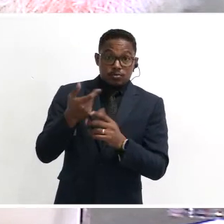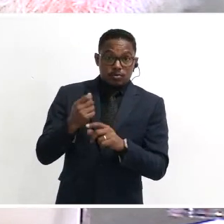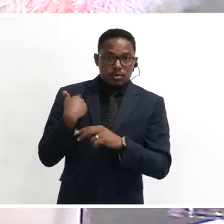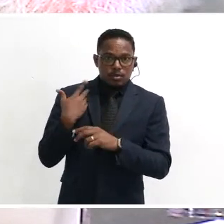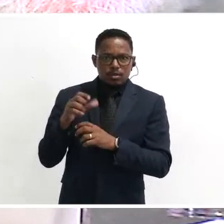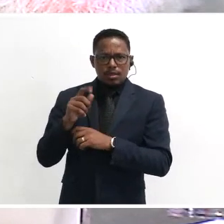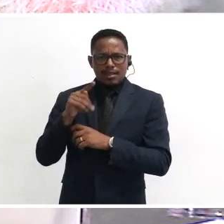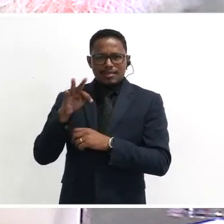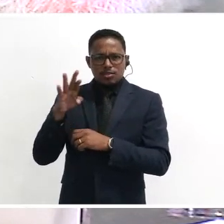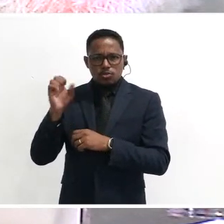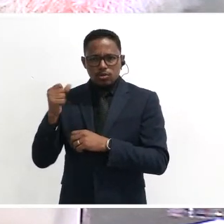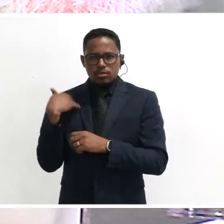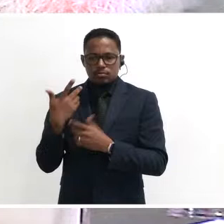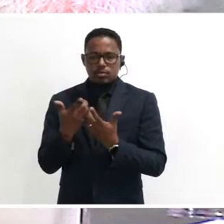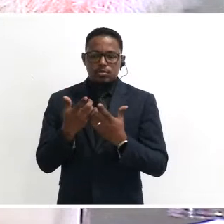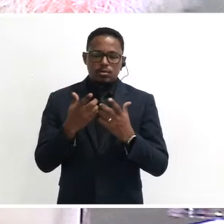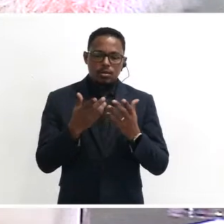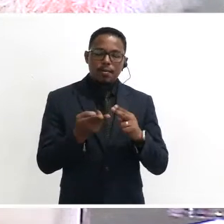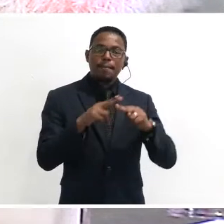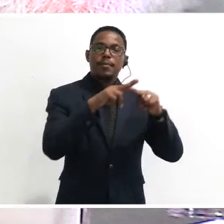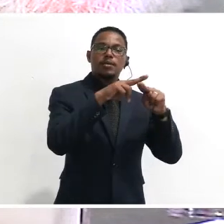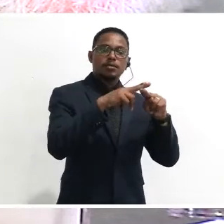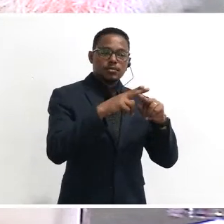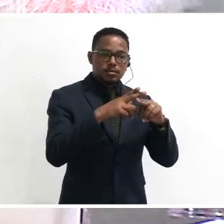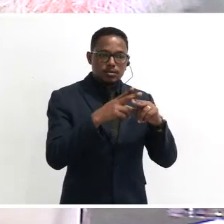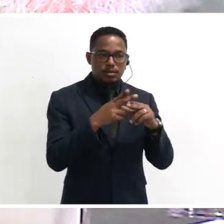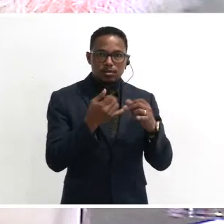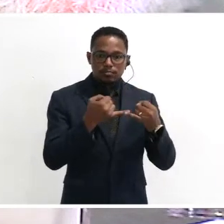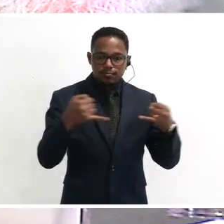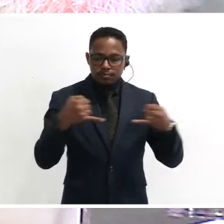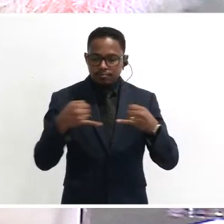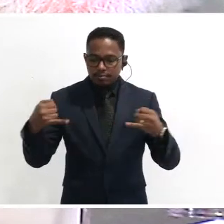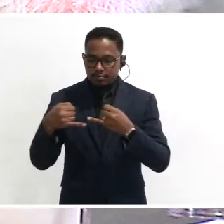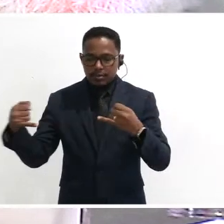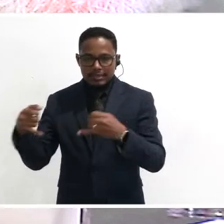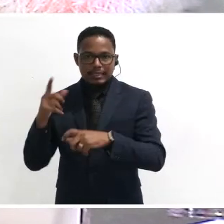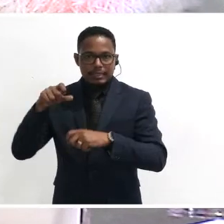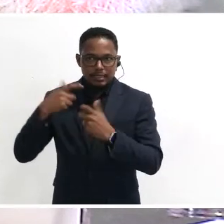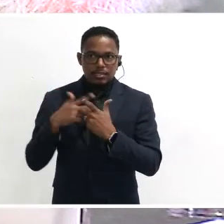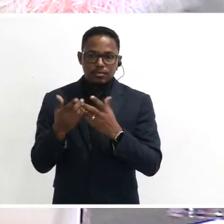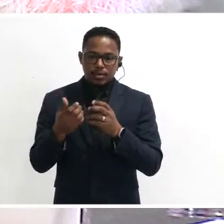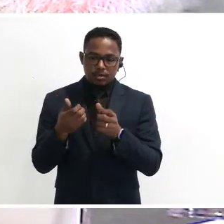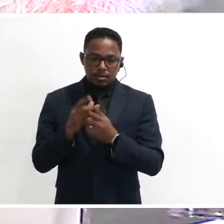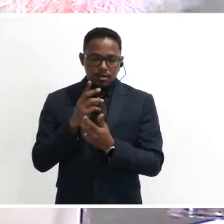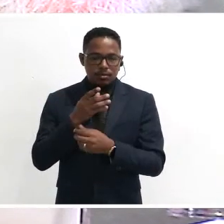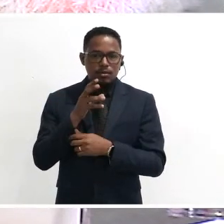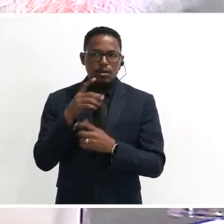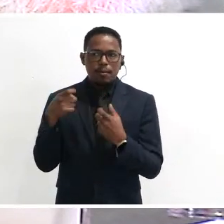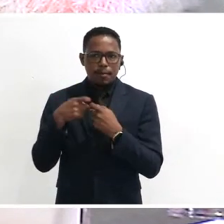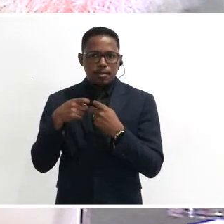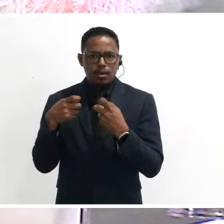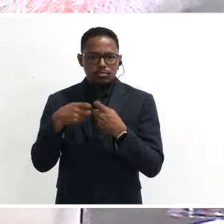those transistors. And when you increase the number of signal lines, you're also